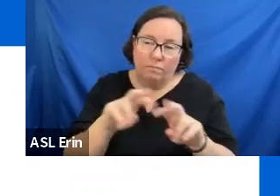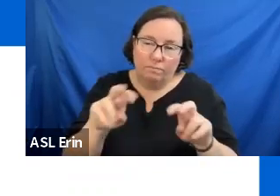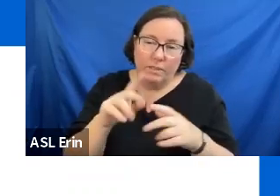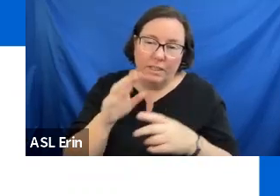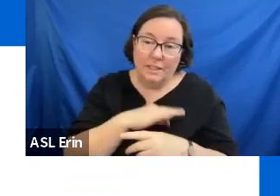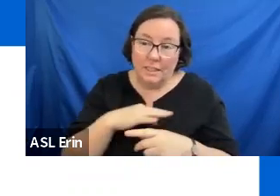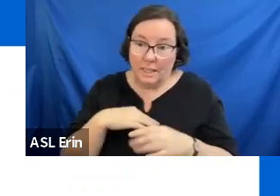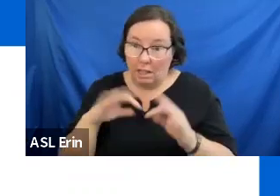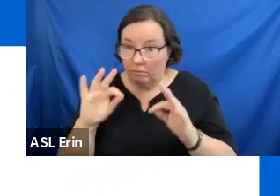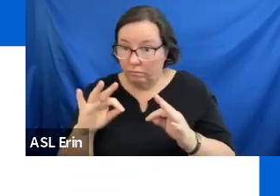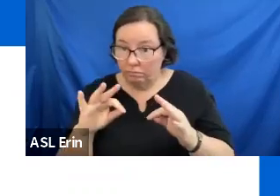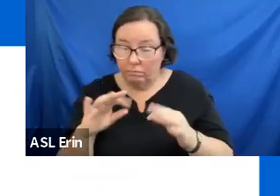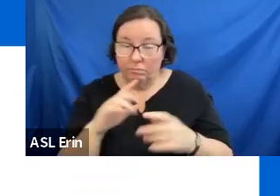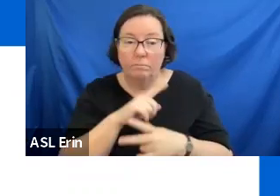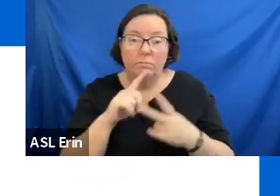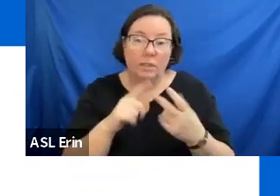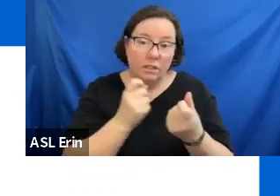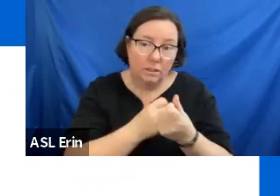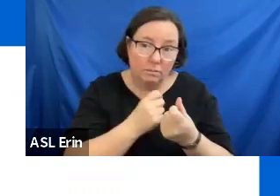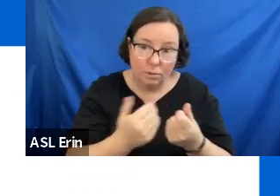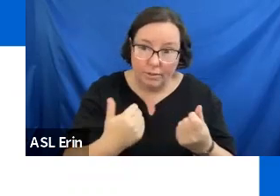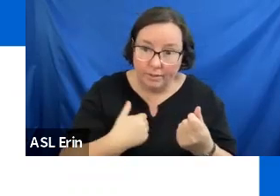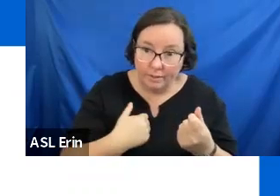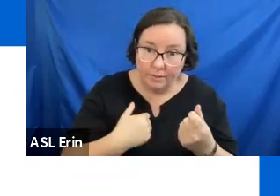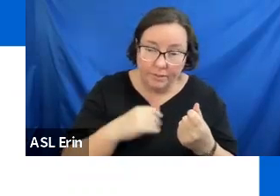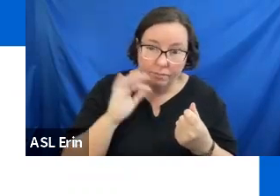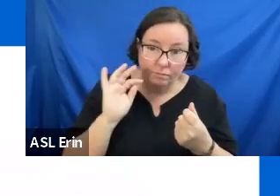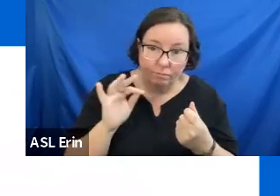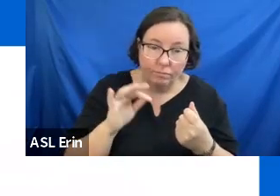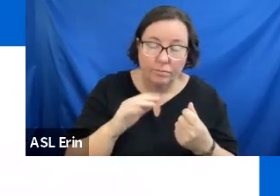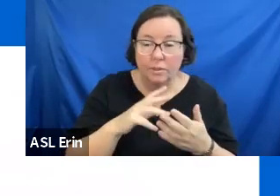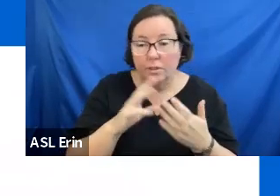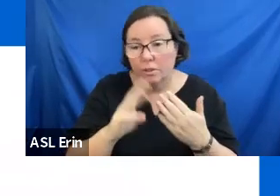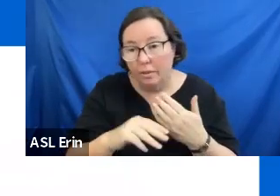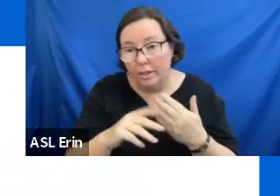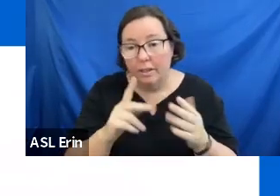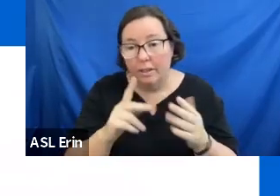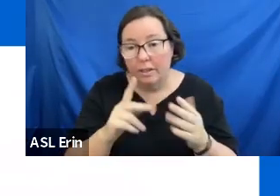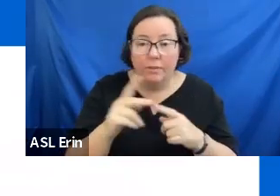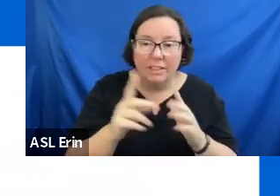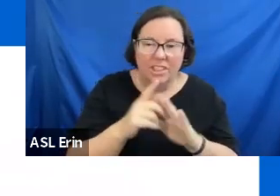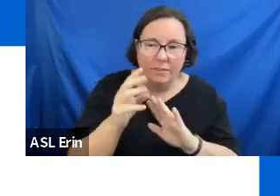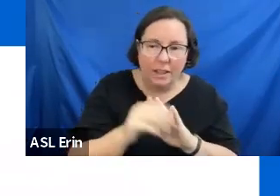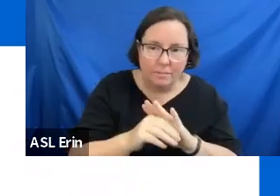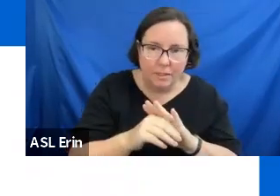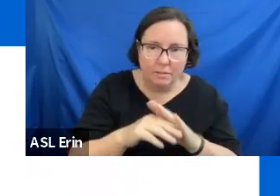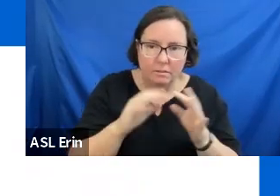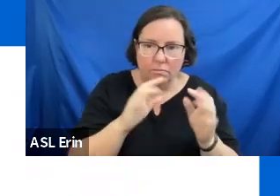staffing and supports around curriculum or professional development. So that work